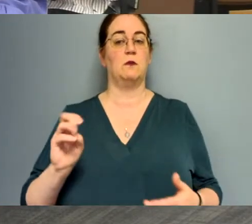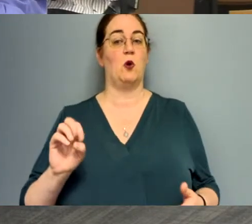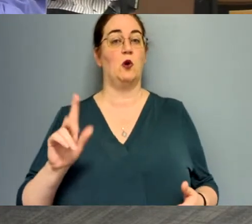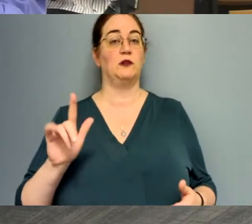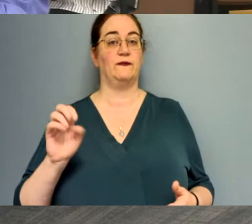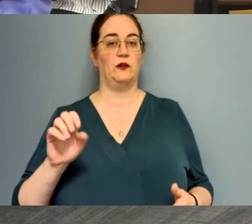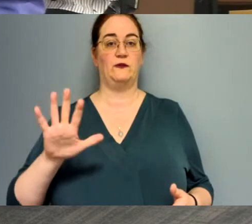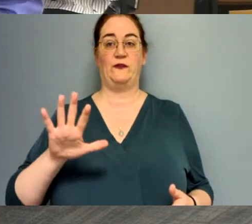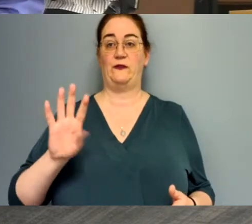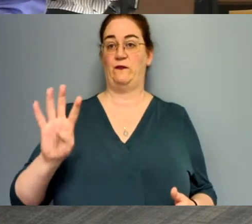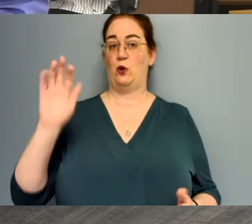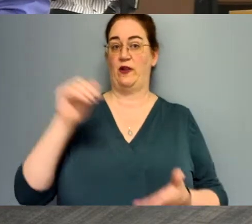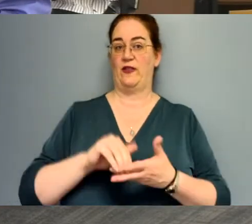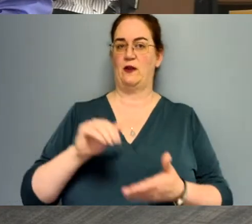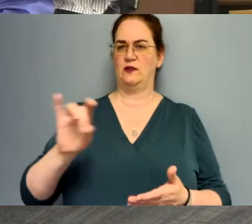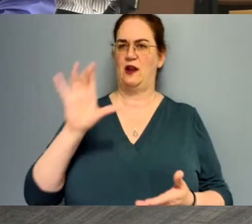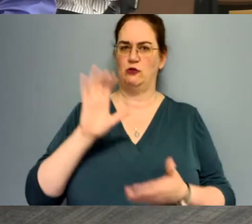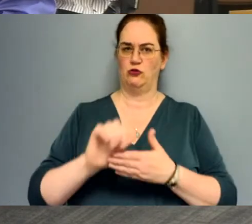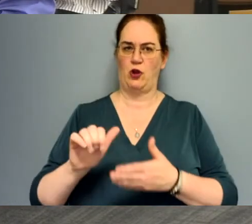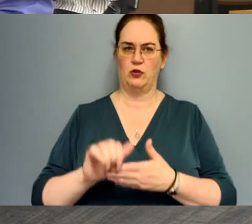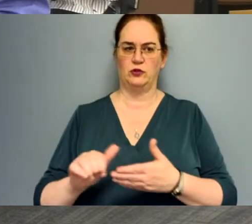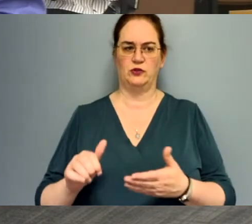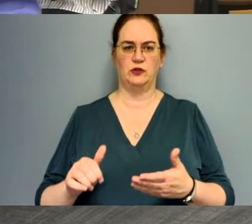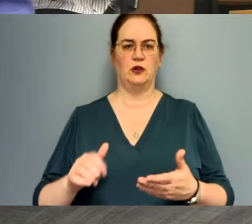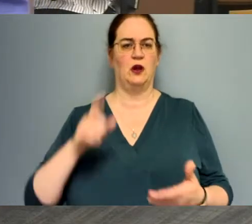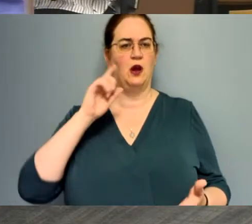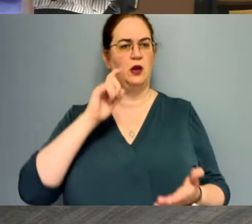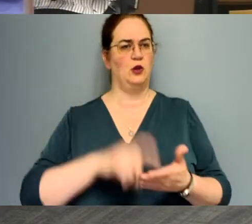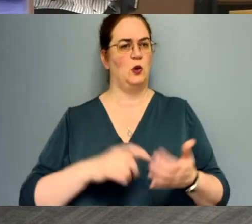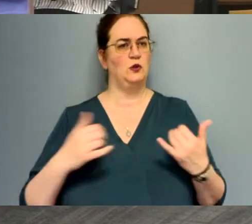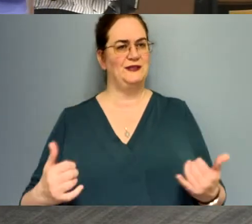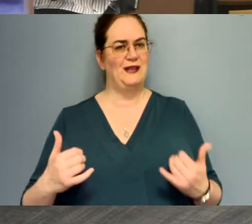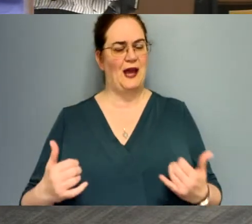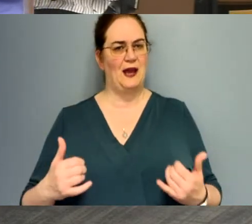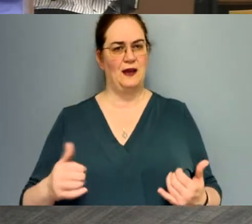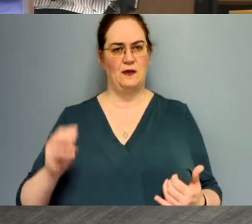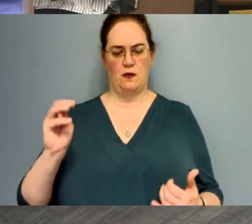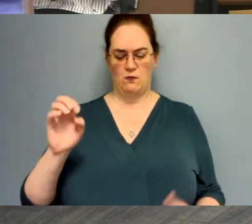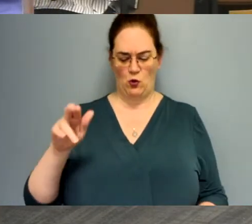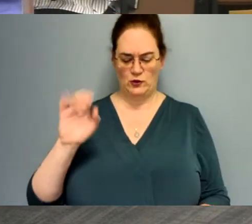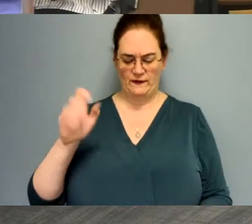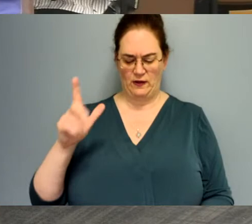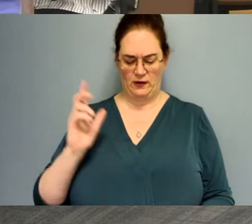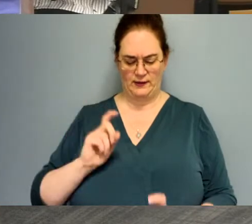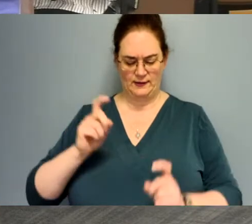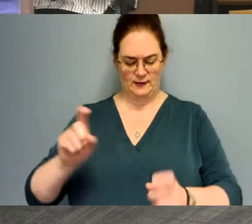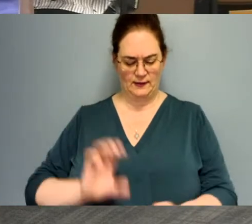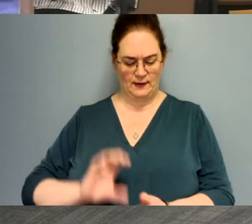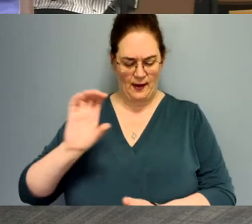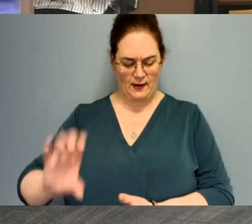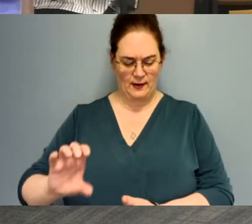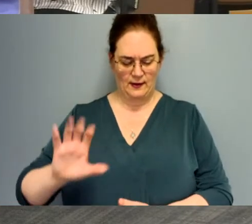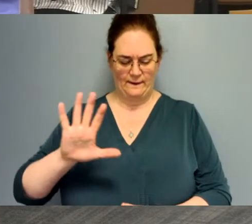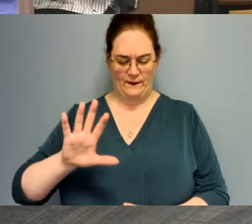Morrisville was $54,800. I noticed today that Morrisville is getting